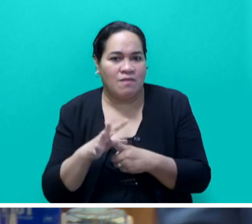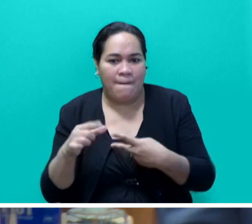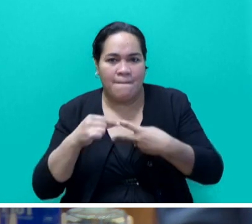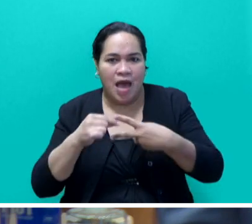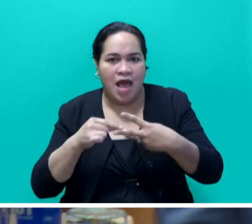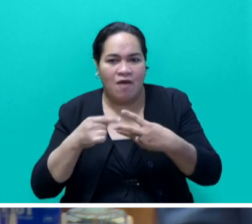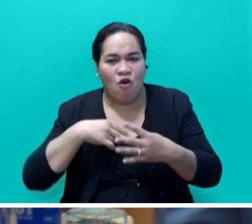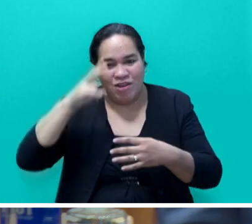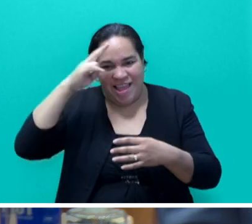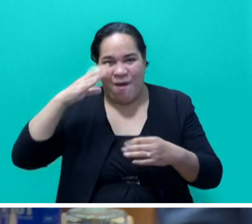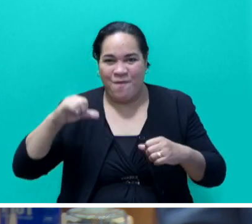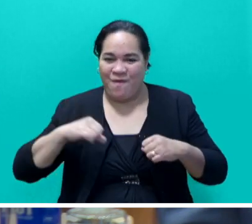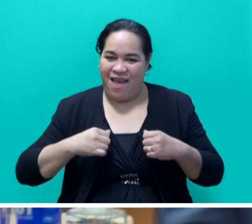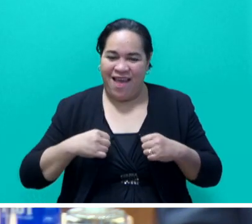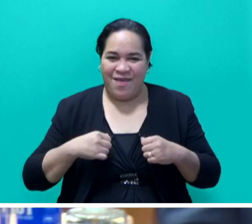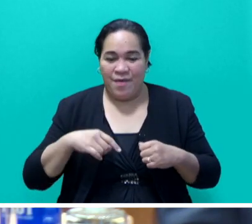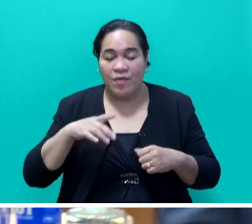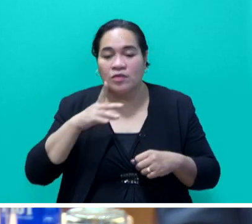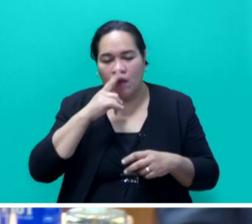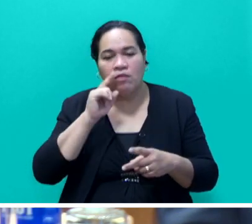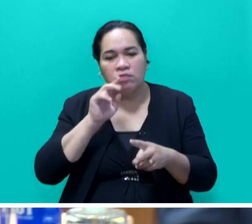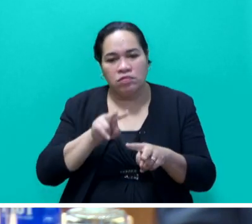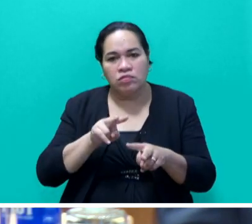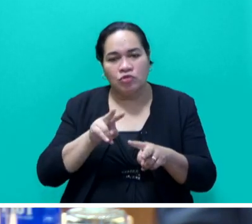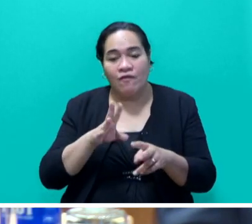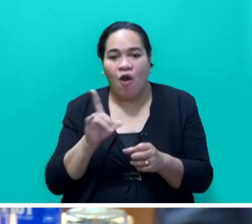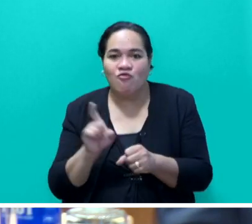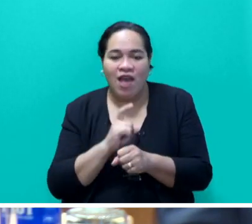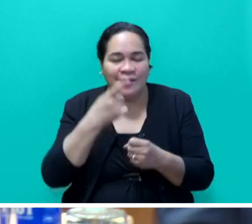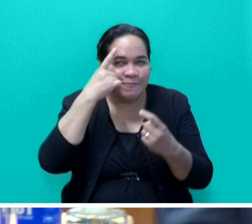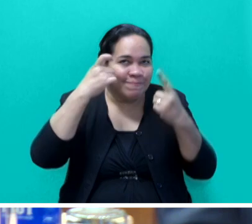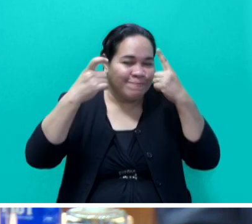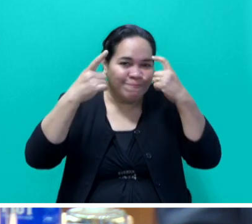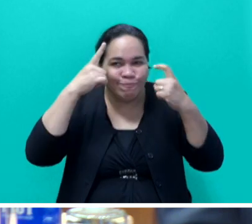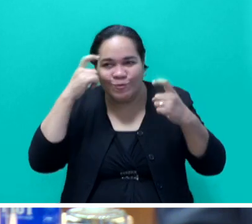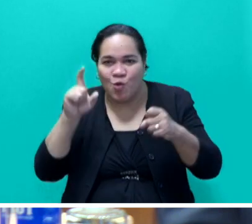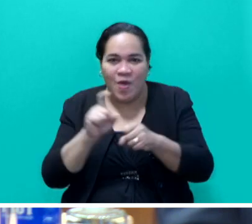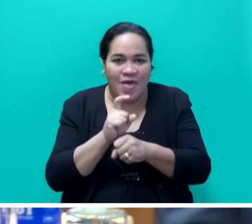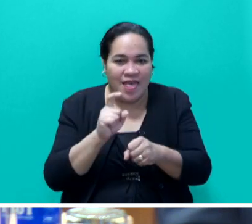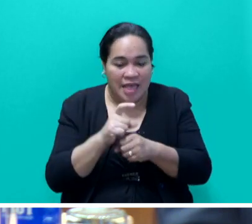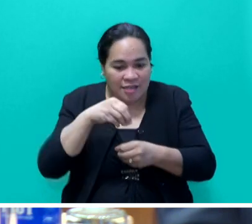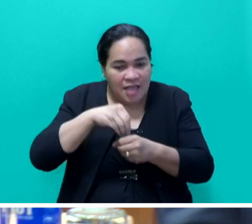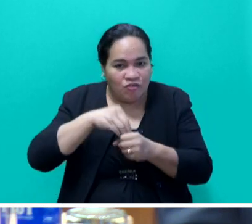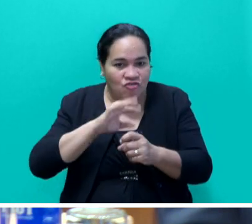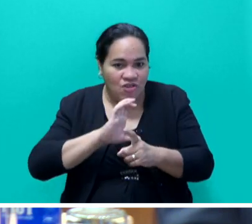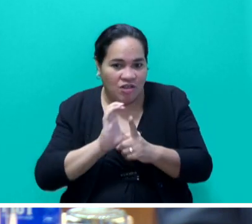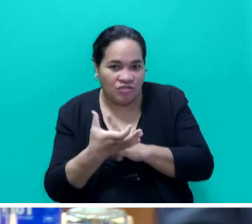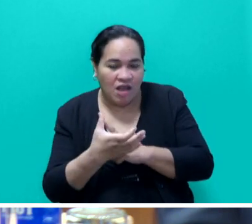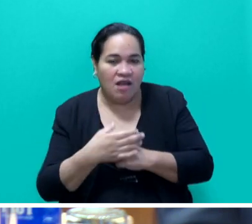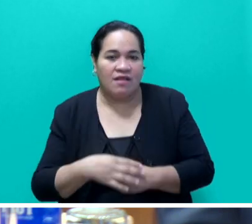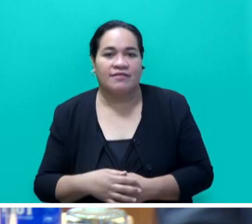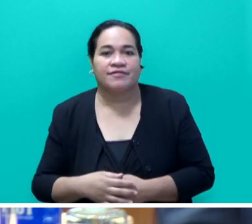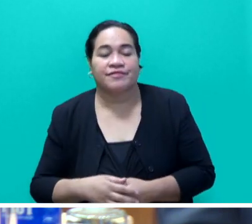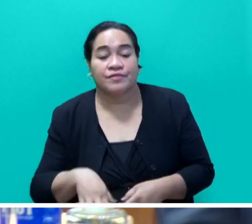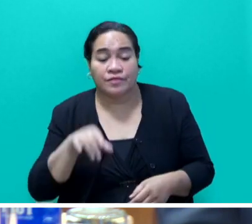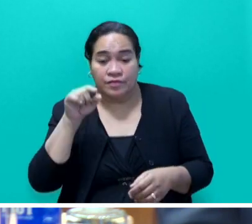pride. It is also seen as a source for creative expression within the culture and creative industries. Mr.